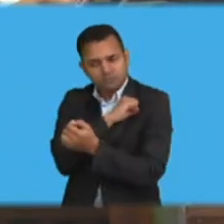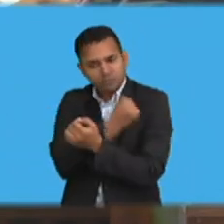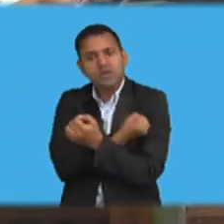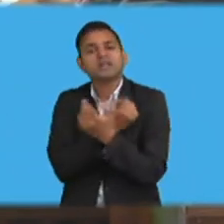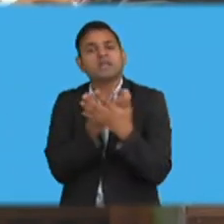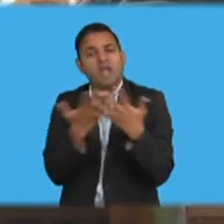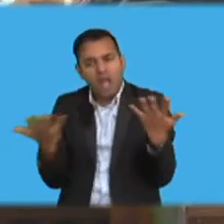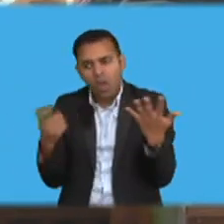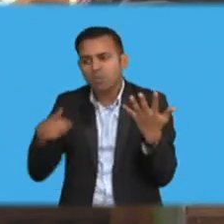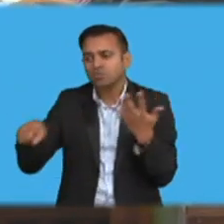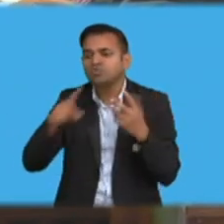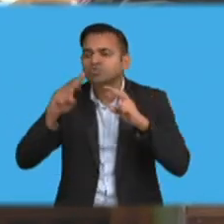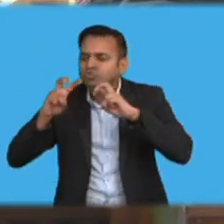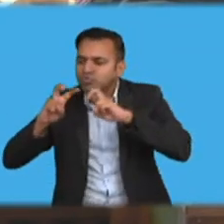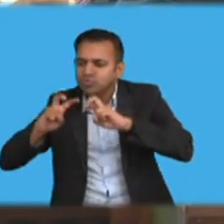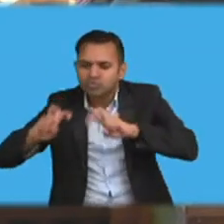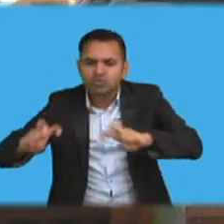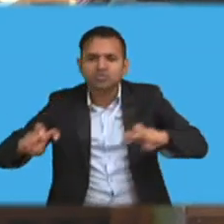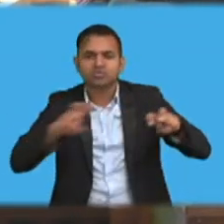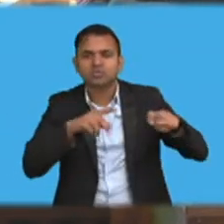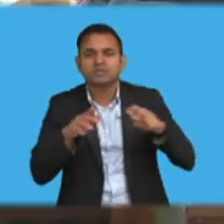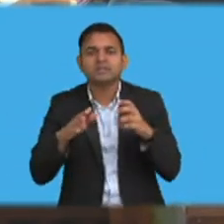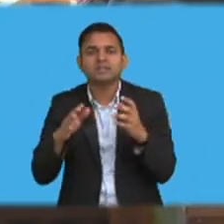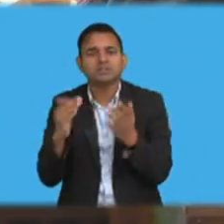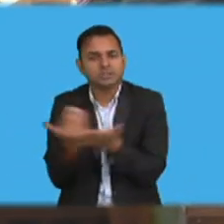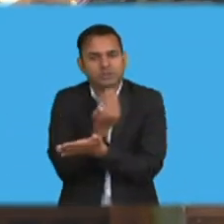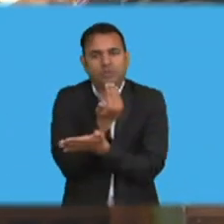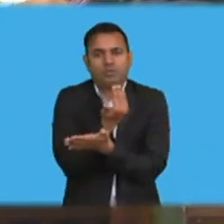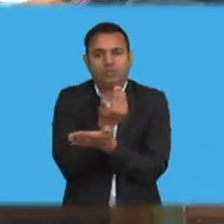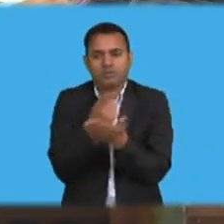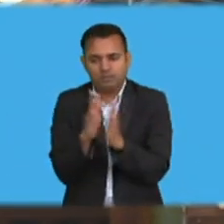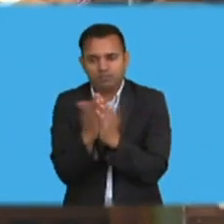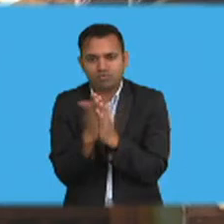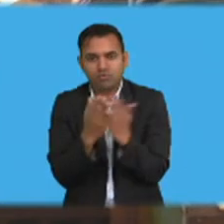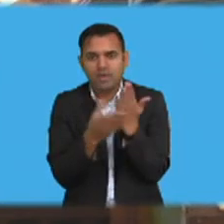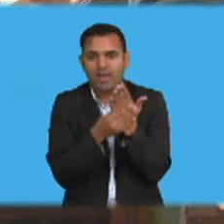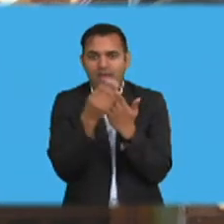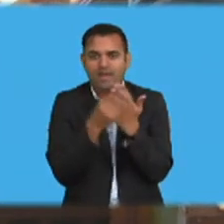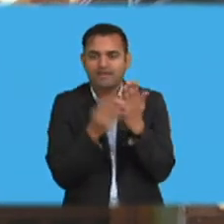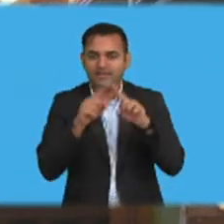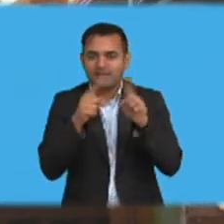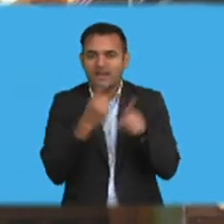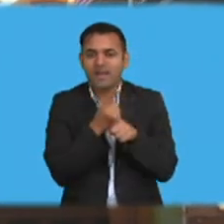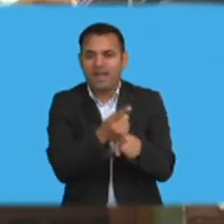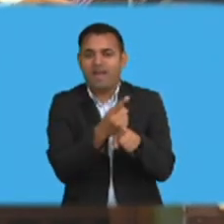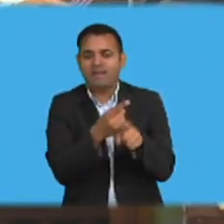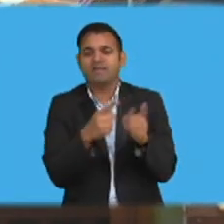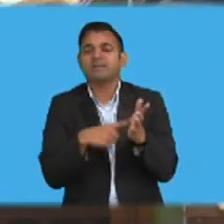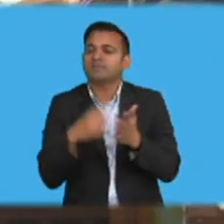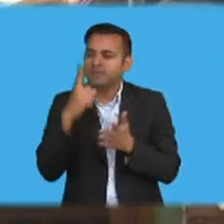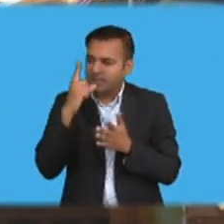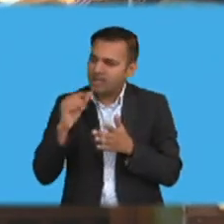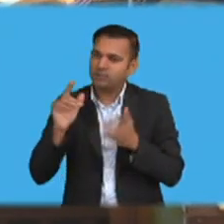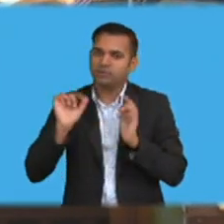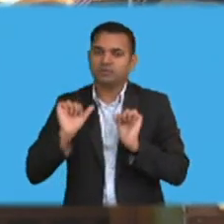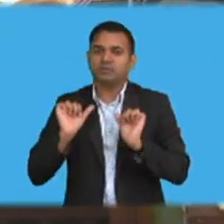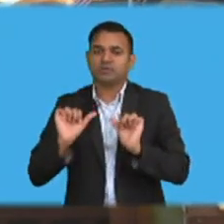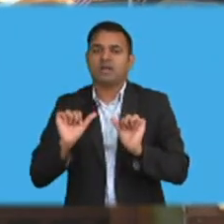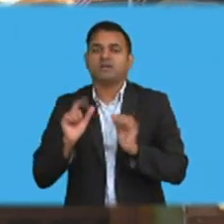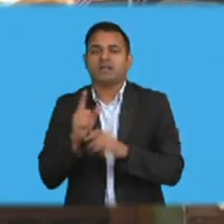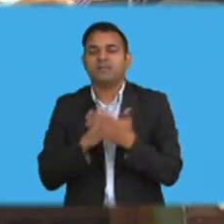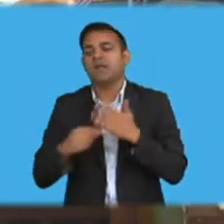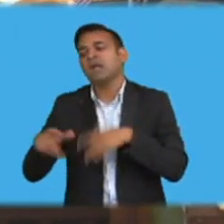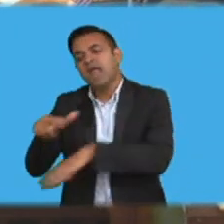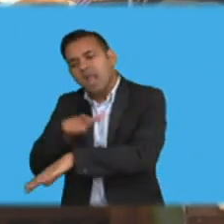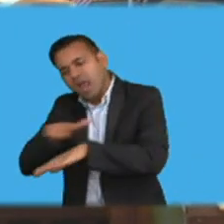initial response to any distress call or incidents, whether it be land, maritime, or aeronautical, and guided